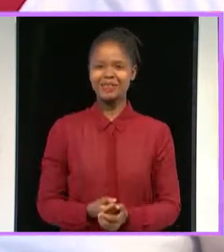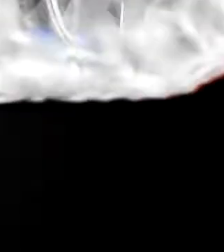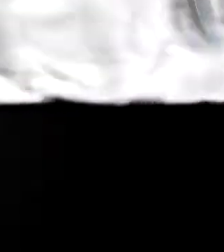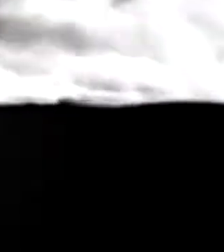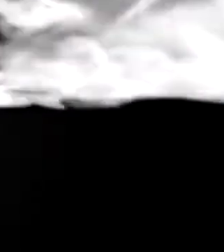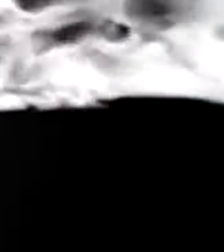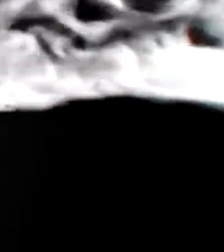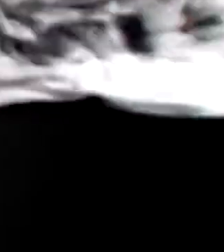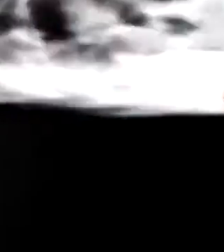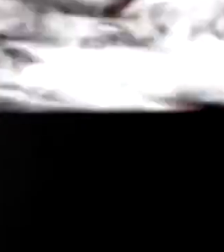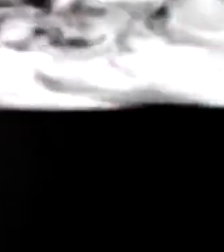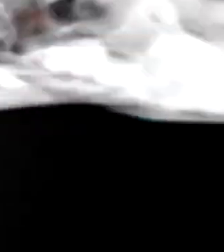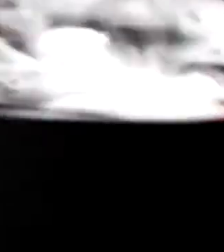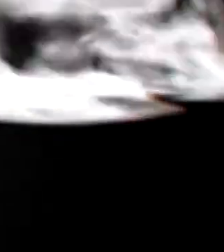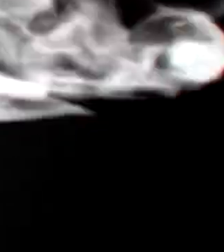Okay.